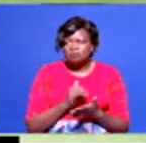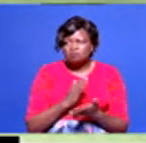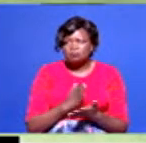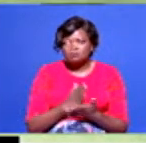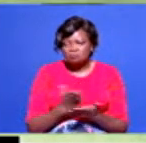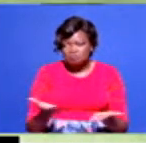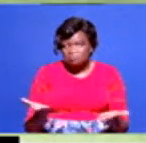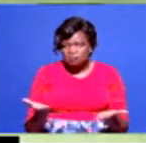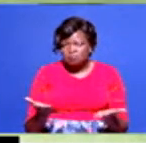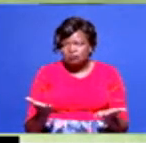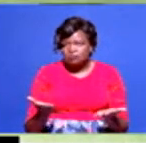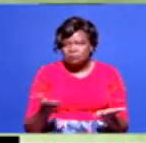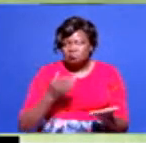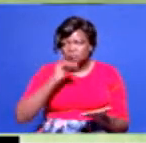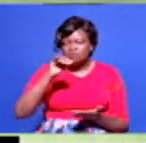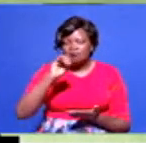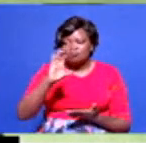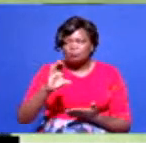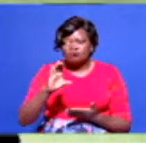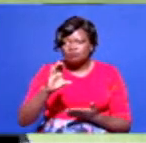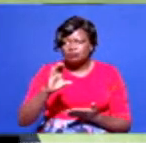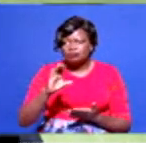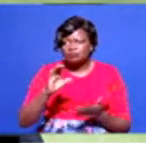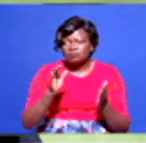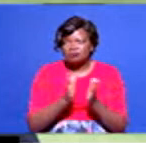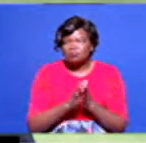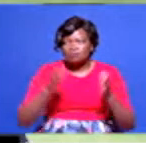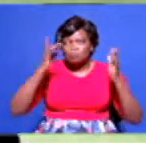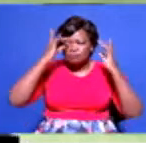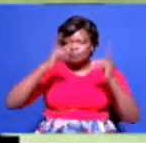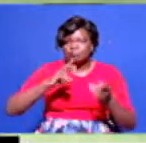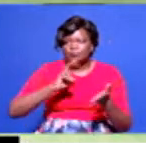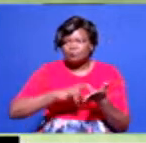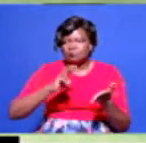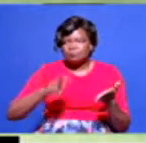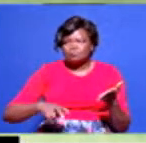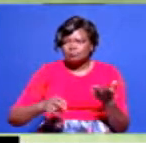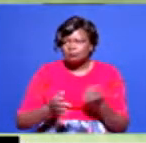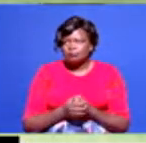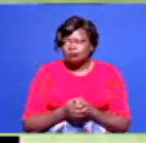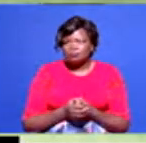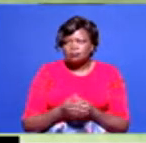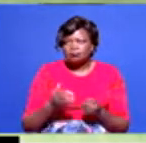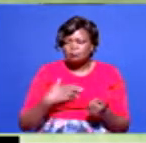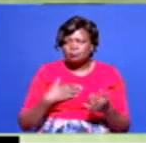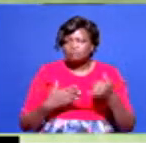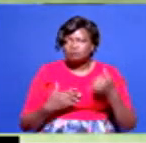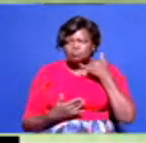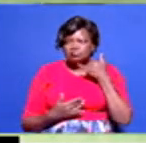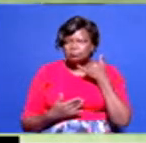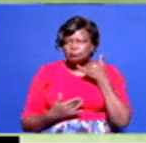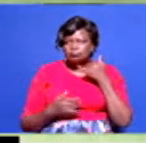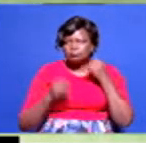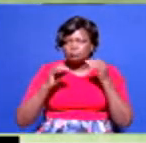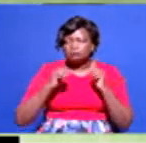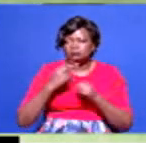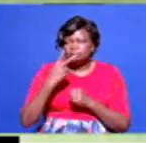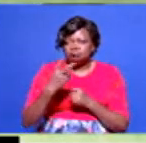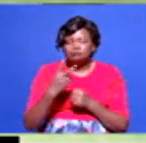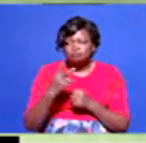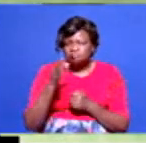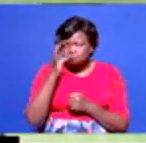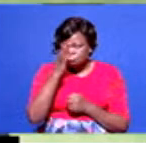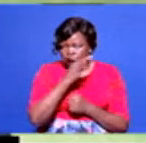this Judicial Service Commission, and had decided to resign. And I called if I could see him.